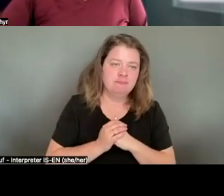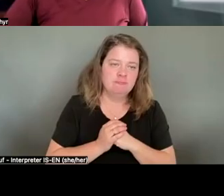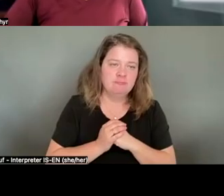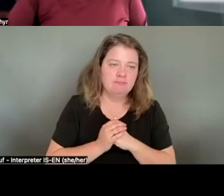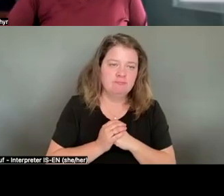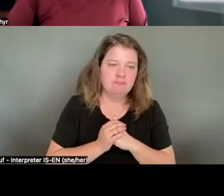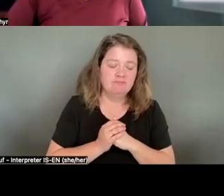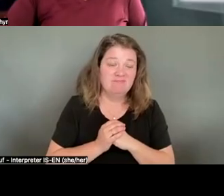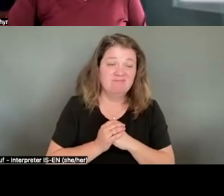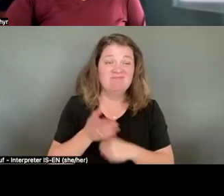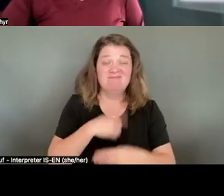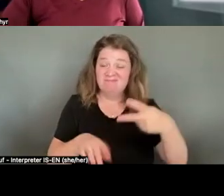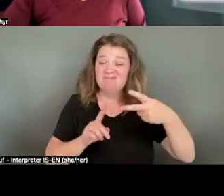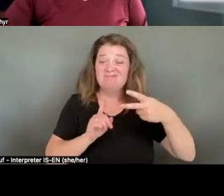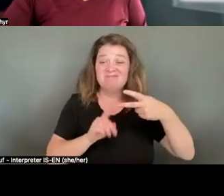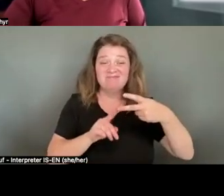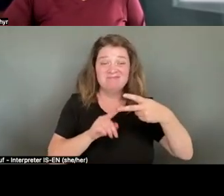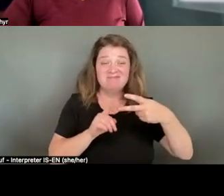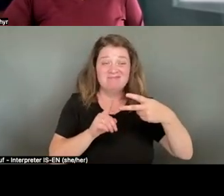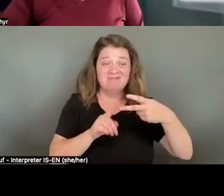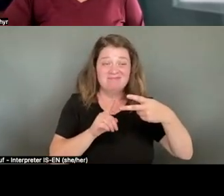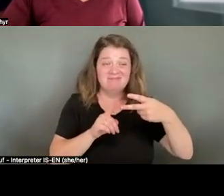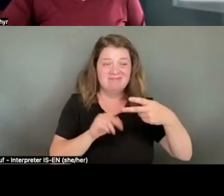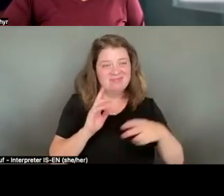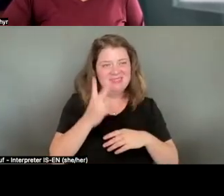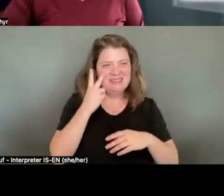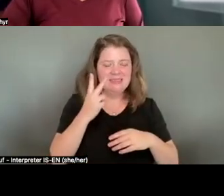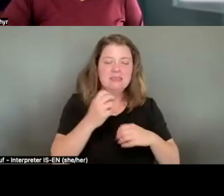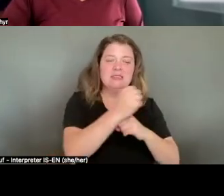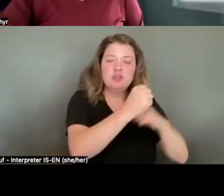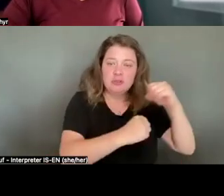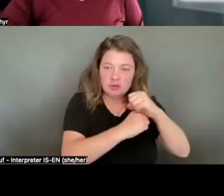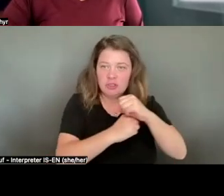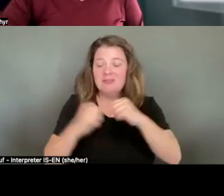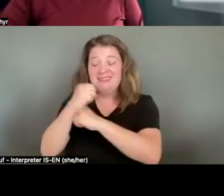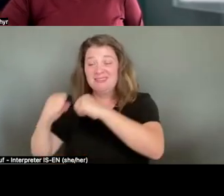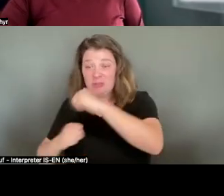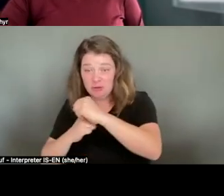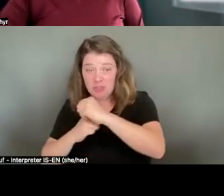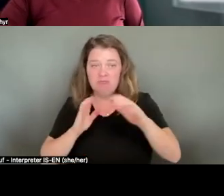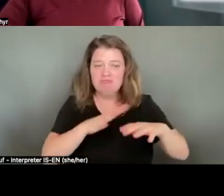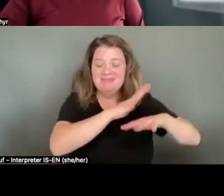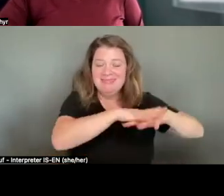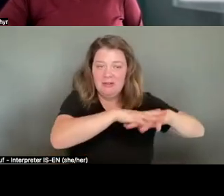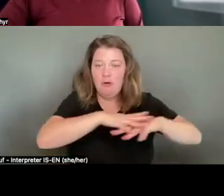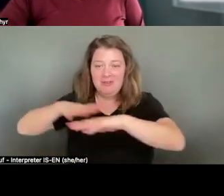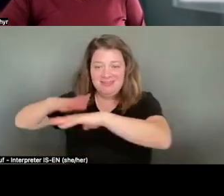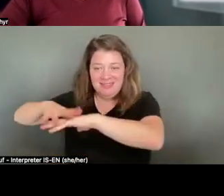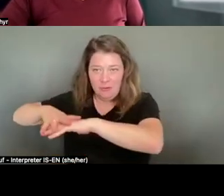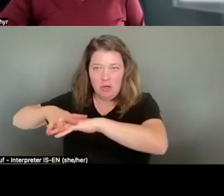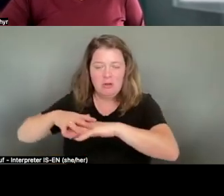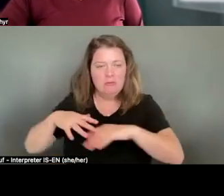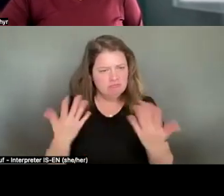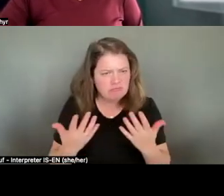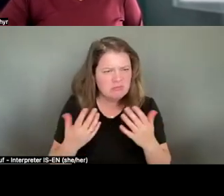And then secondly, we evaluated whether the structure of these networks actually reflects meaningful